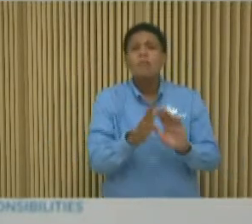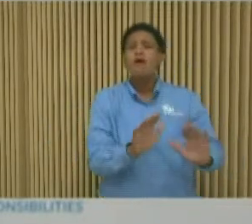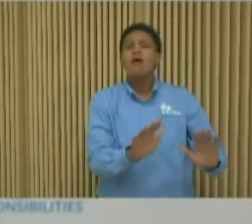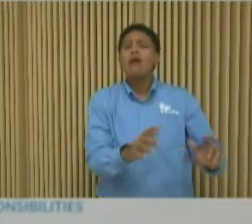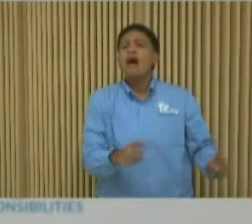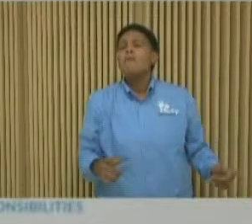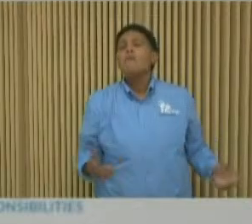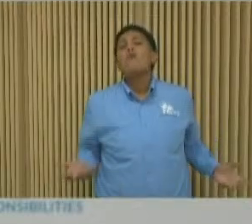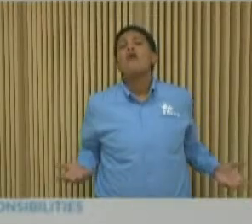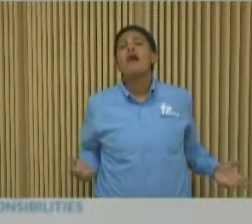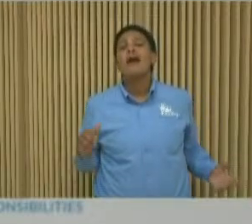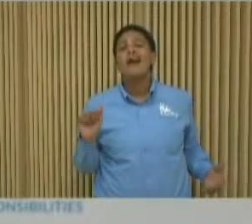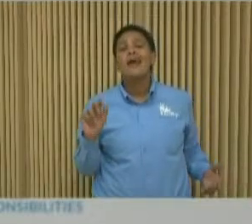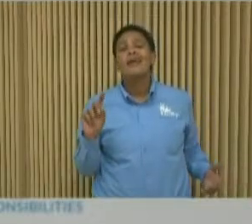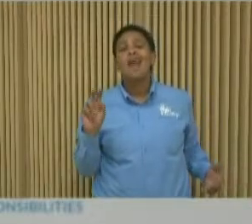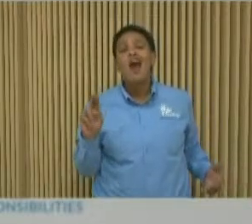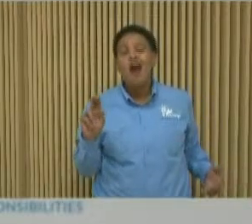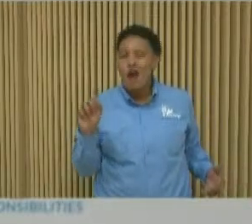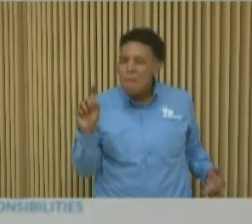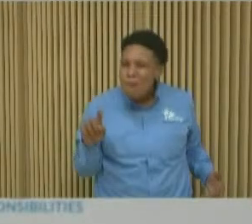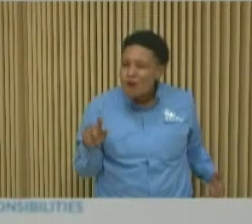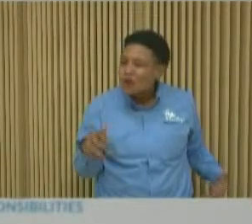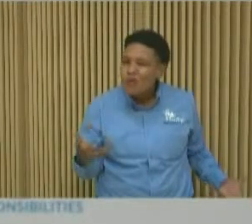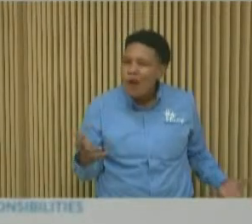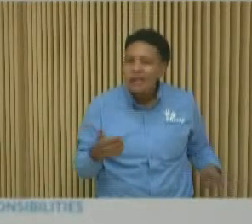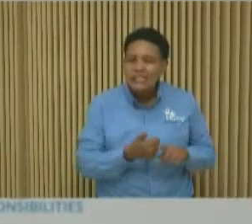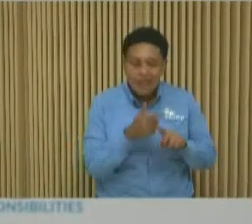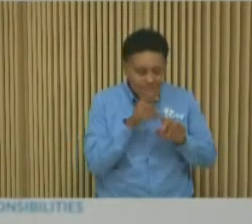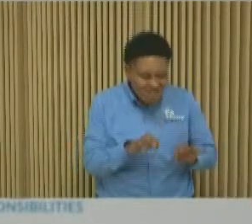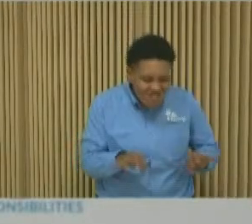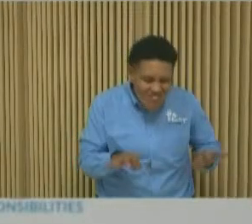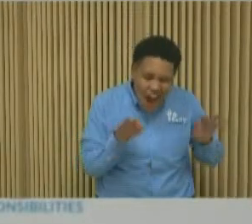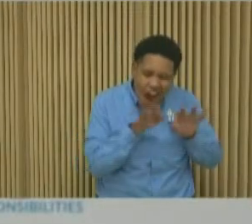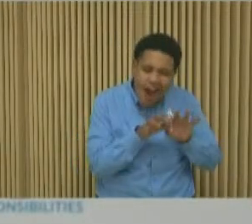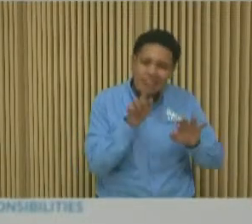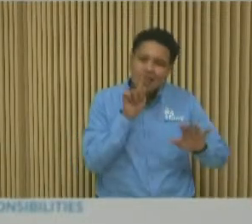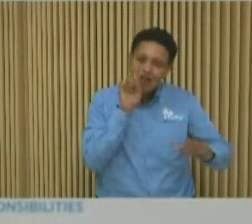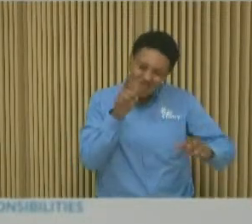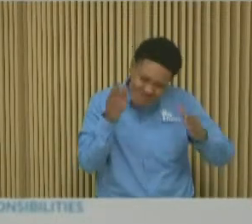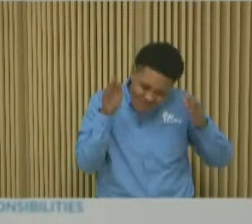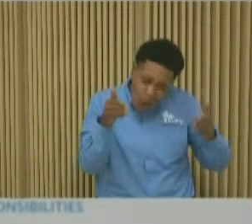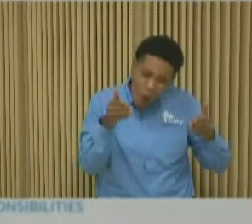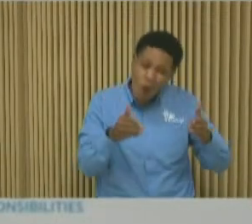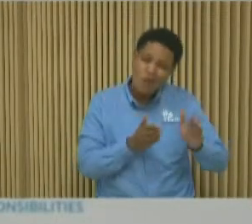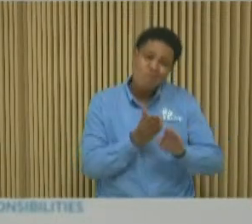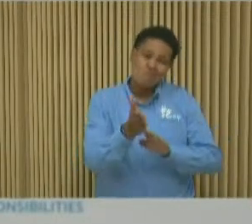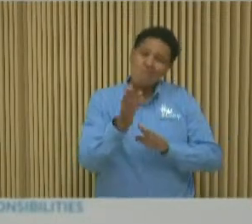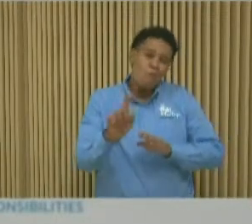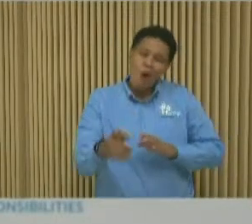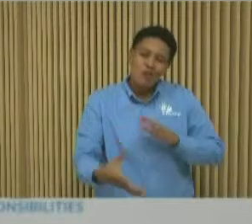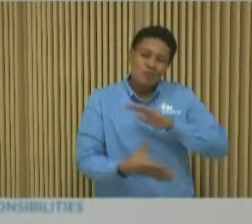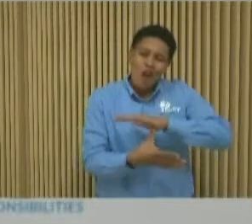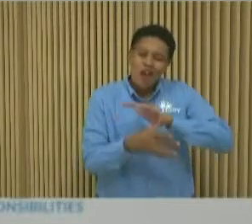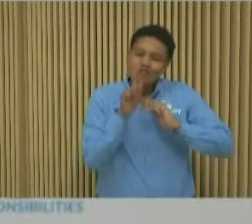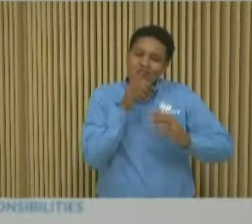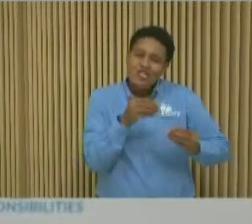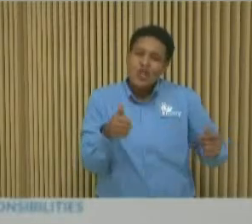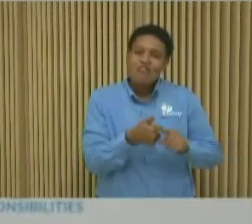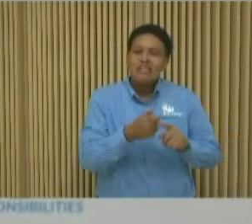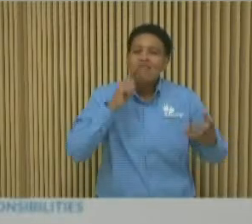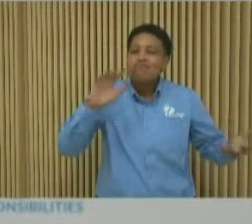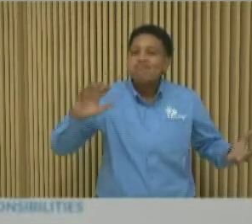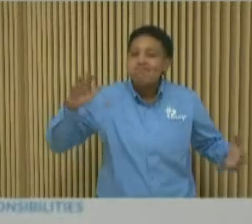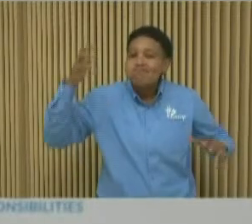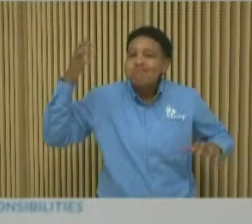that ADR must be a vital, focal priority of resolving